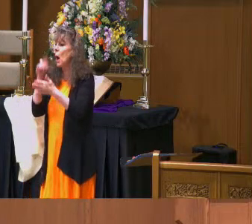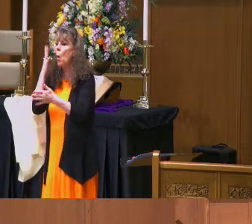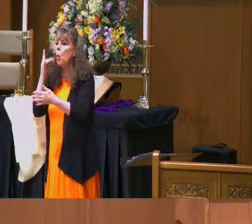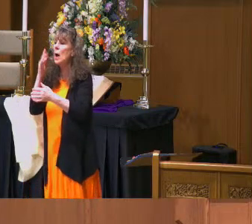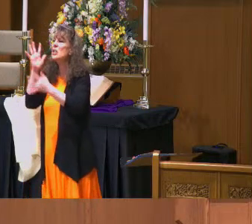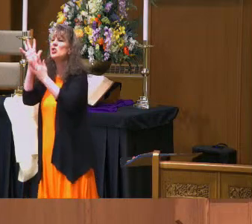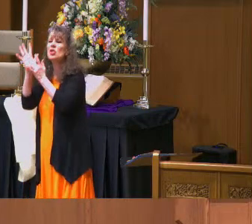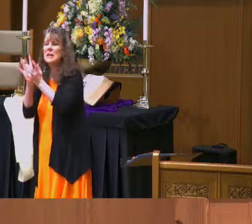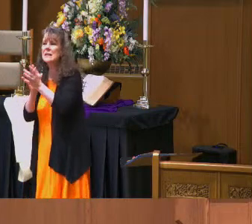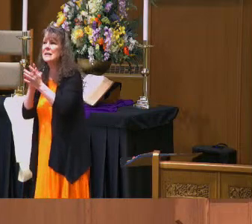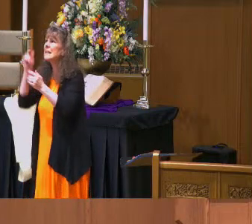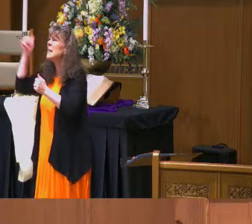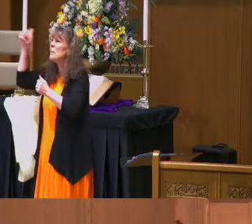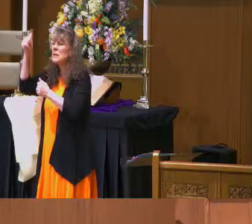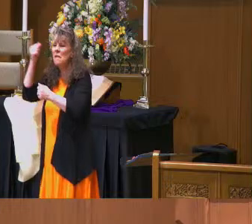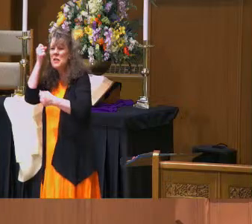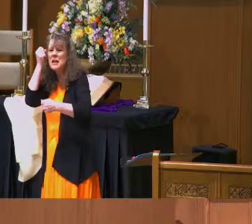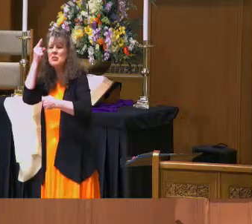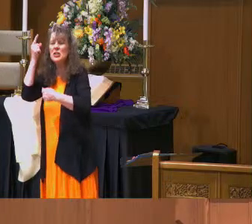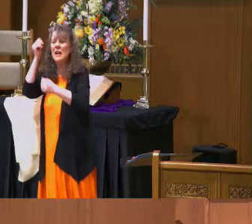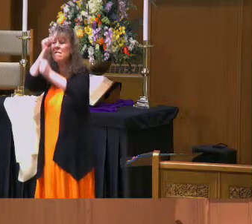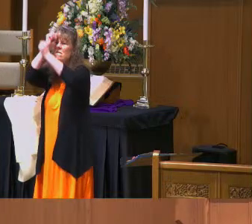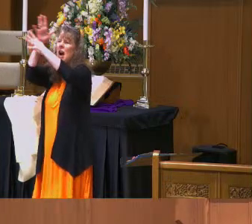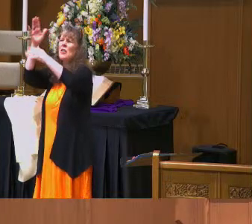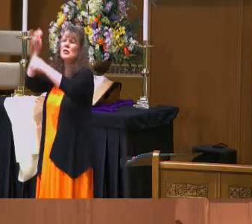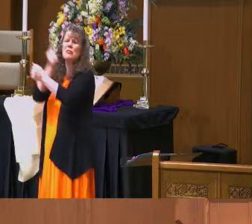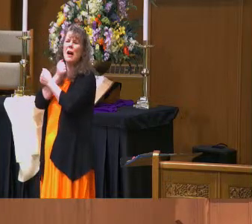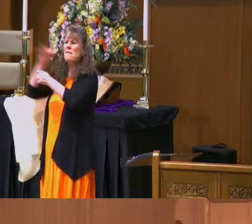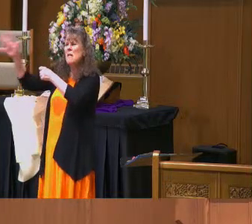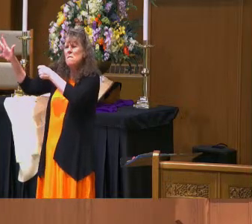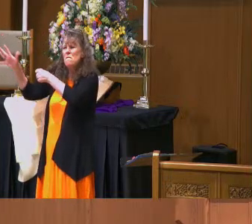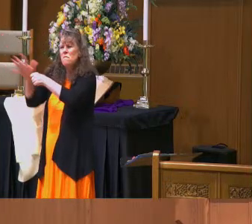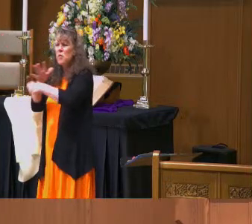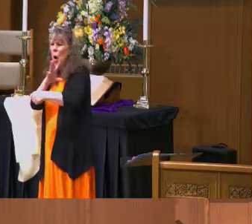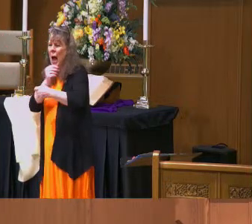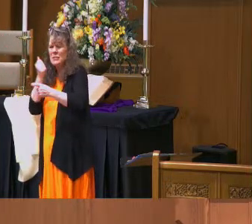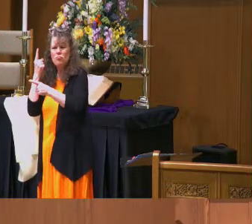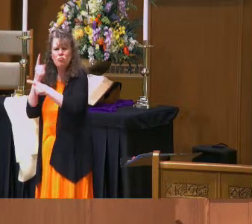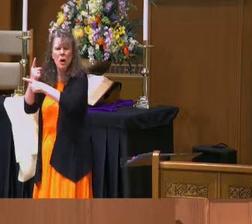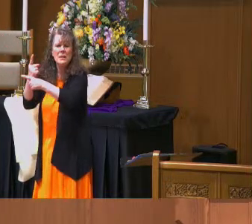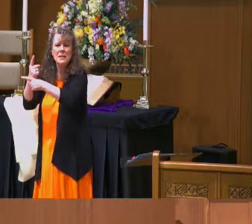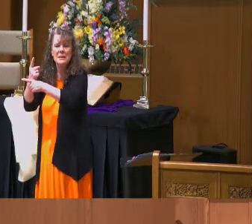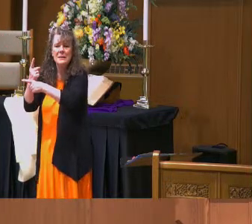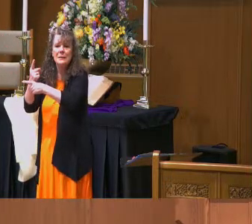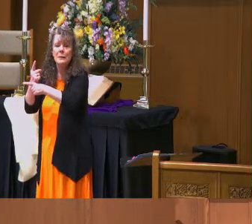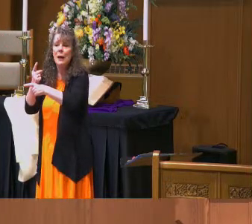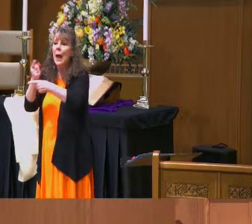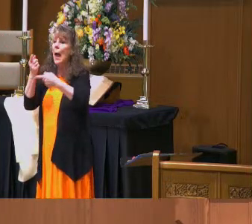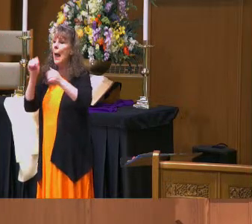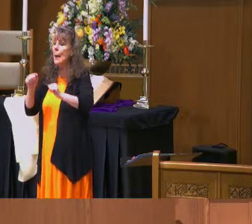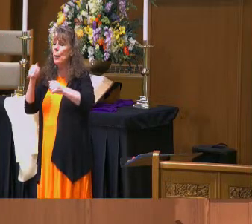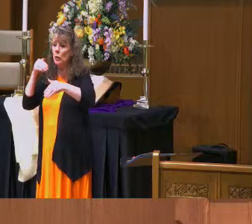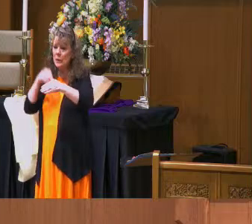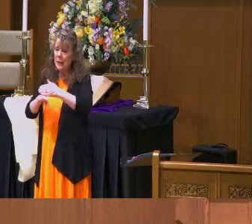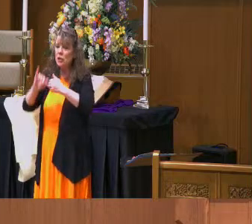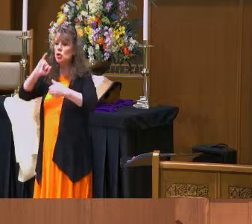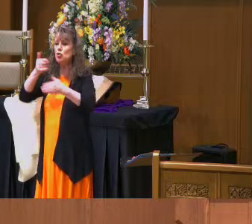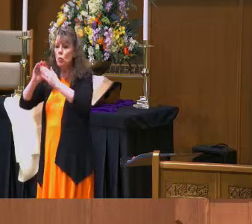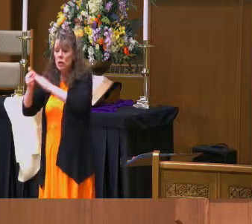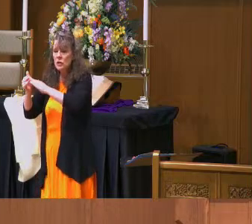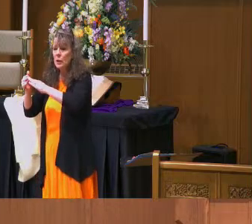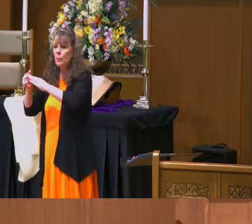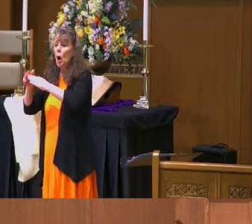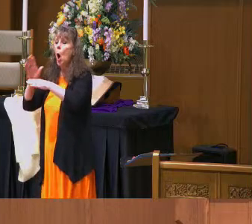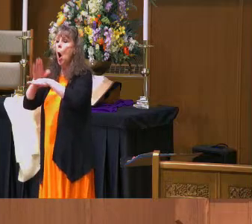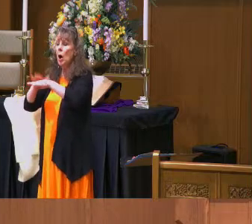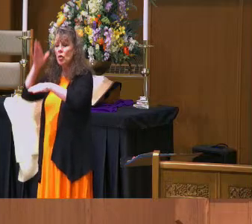Jesus, who understands the Father's love completely and correctly, was able to enter Jerusalem on that donkey,